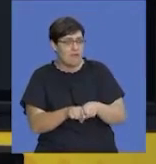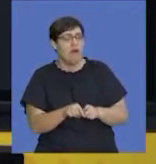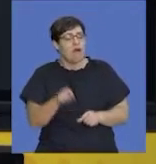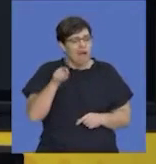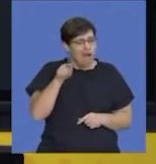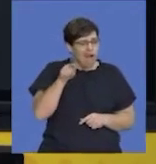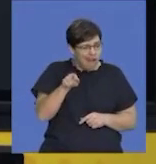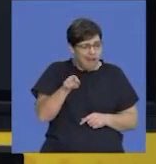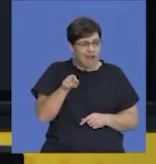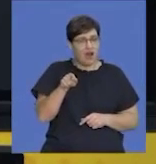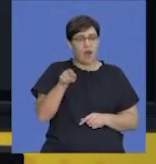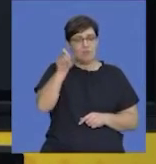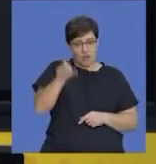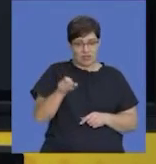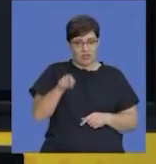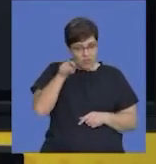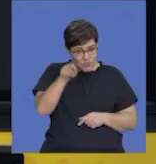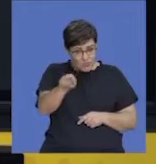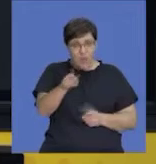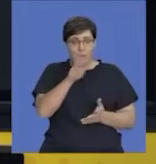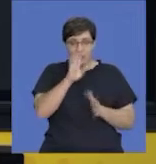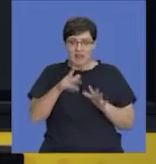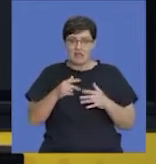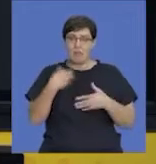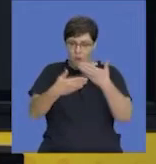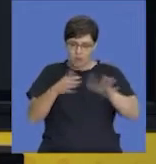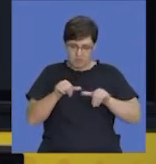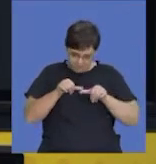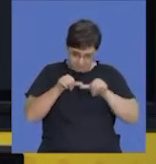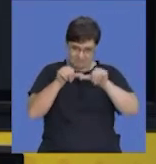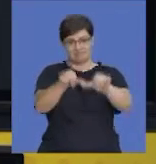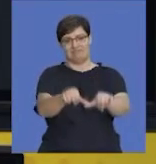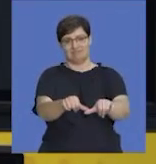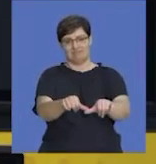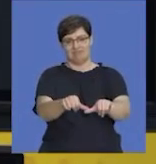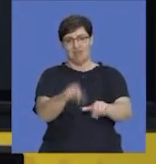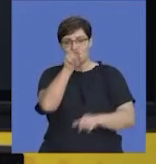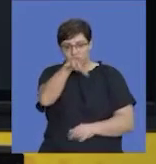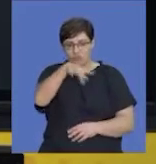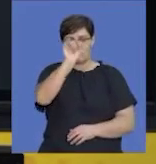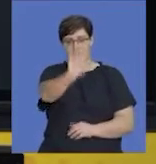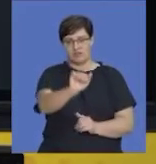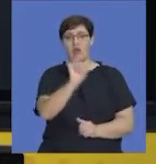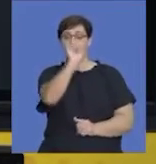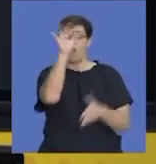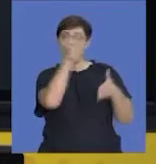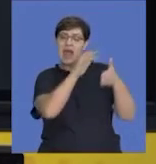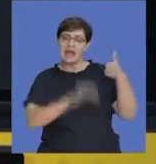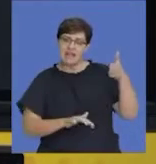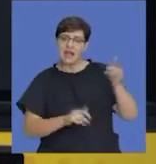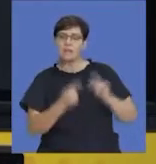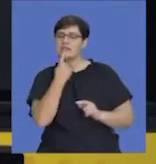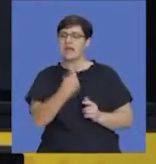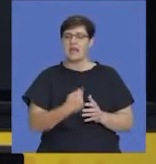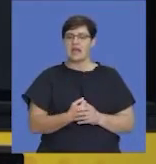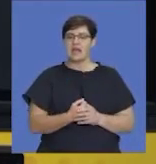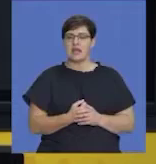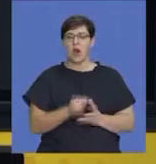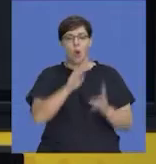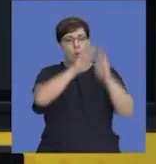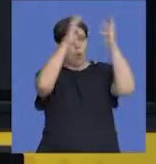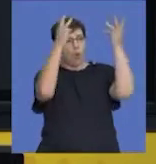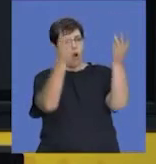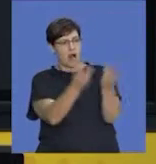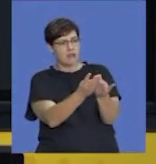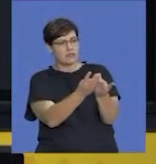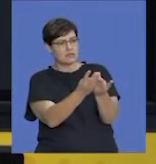that you are obviously the person that needs to drive this process. So your essay in this regard should speak about